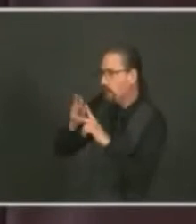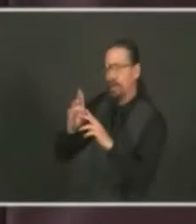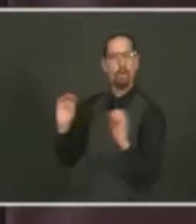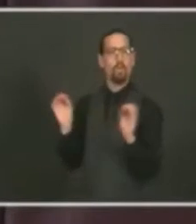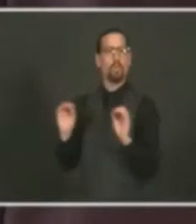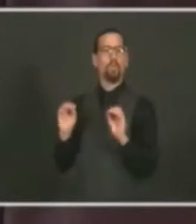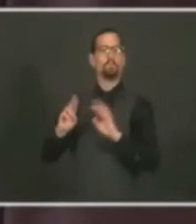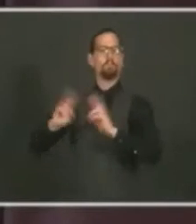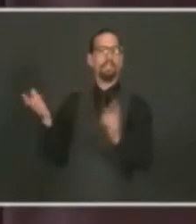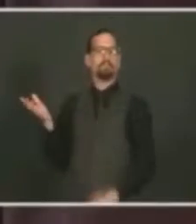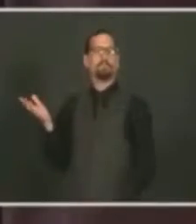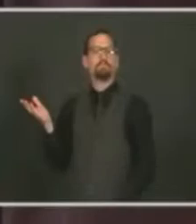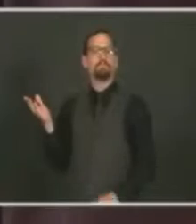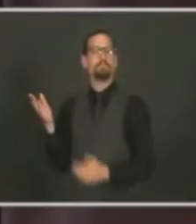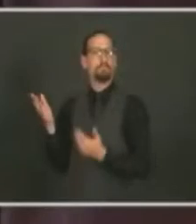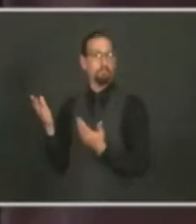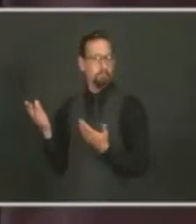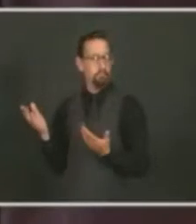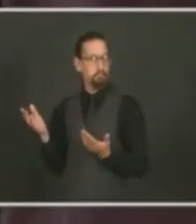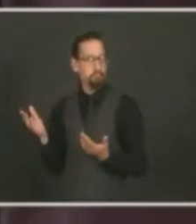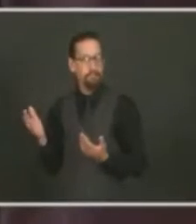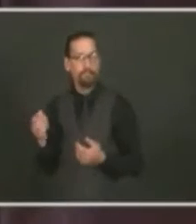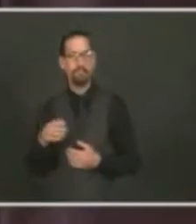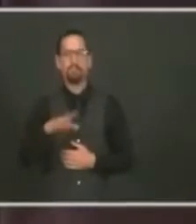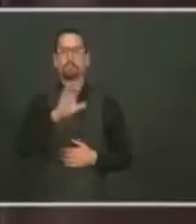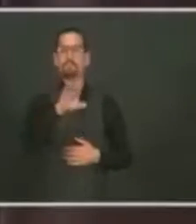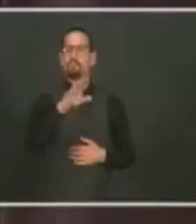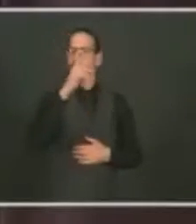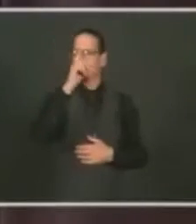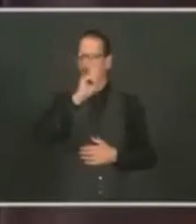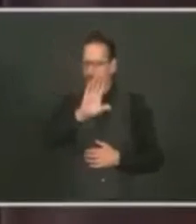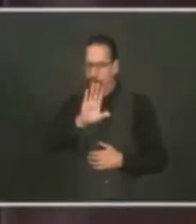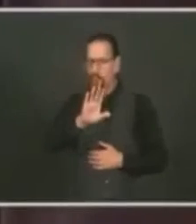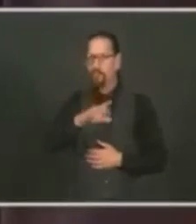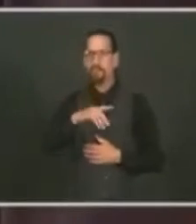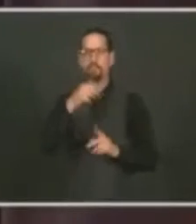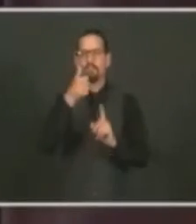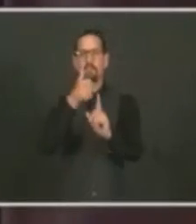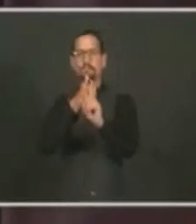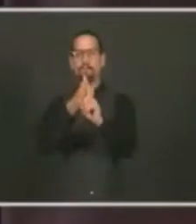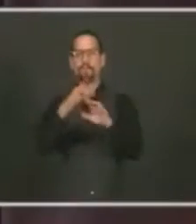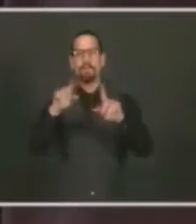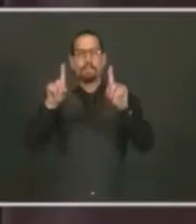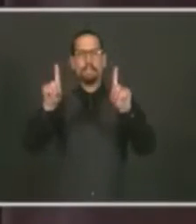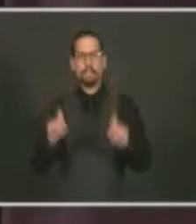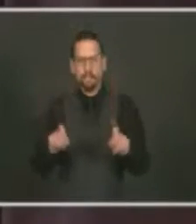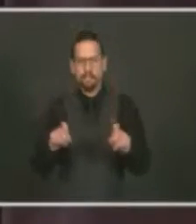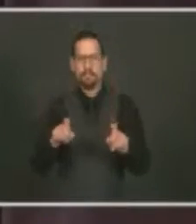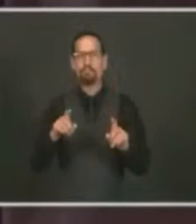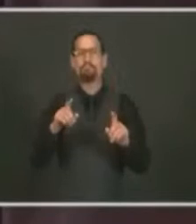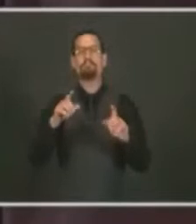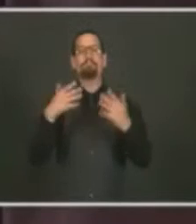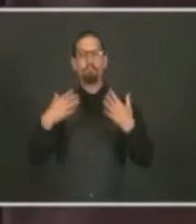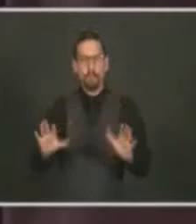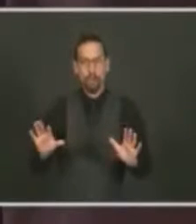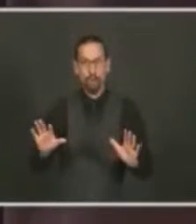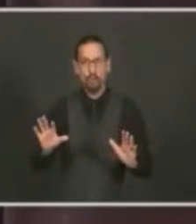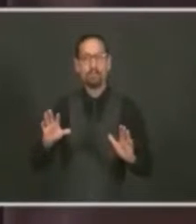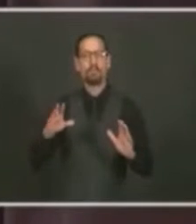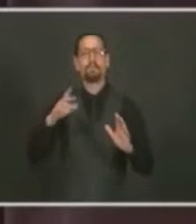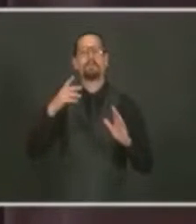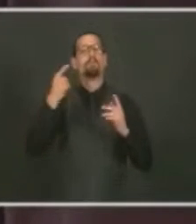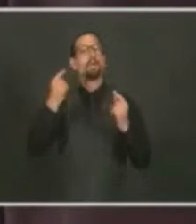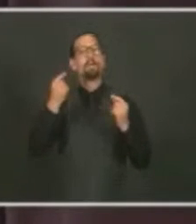to wait until you receive both of your negative test results and you're symptom-free for 24 hours before you go back to school.